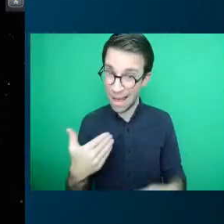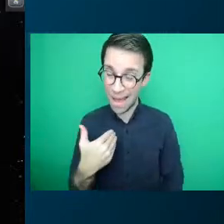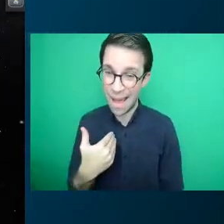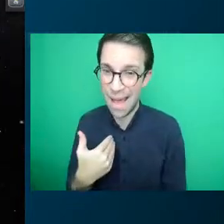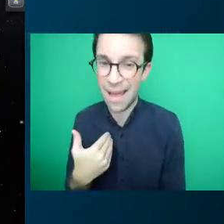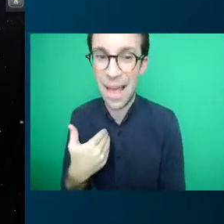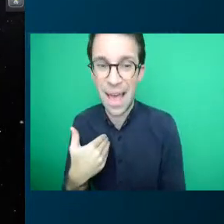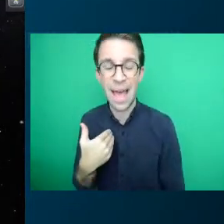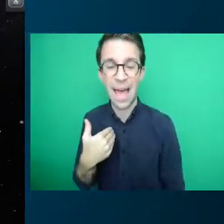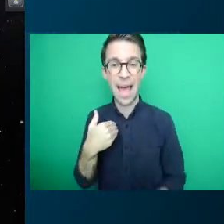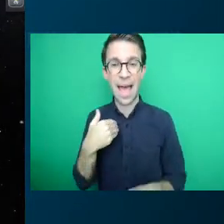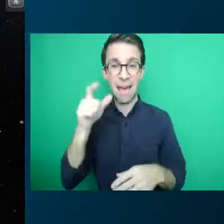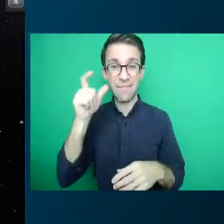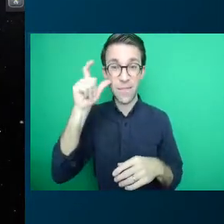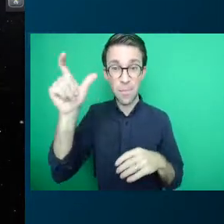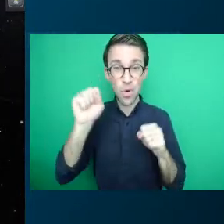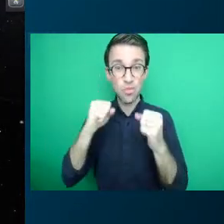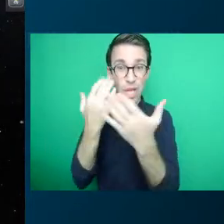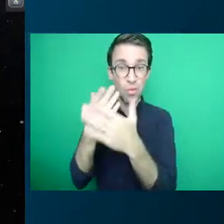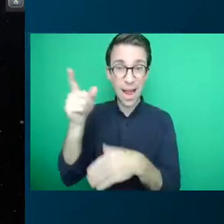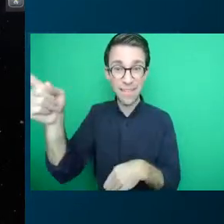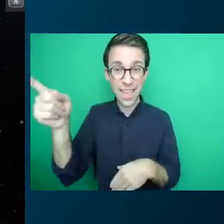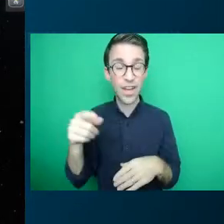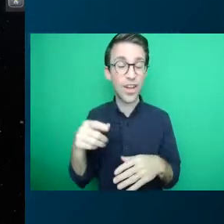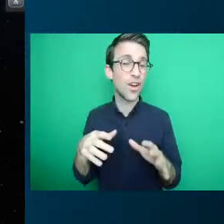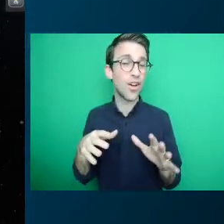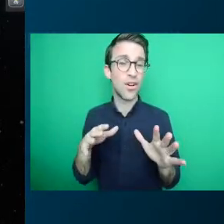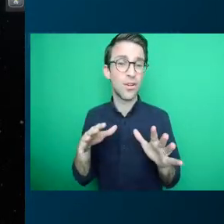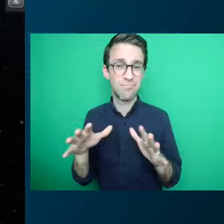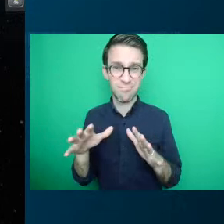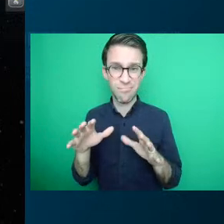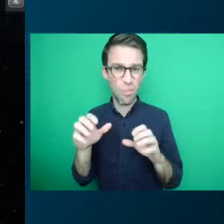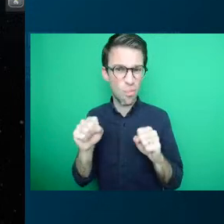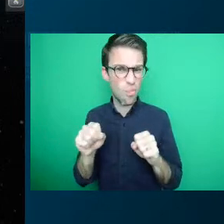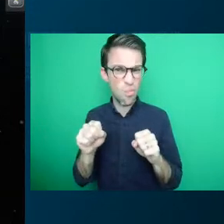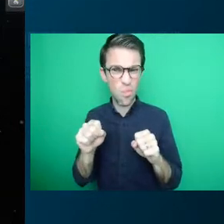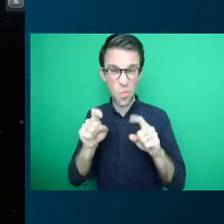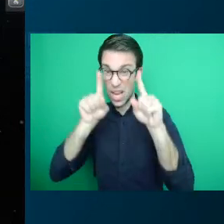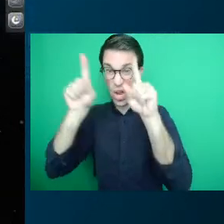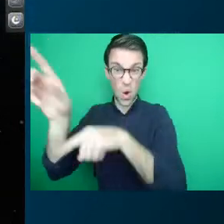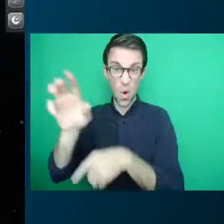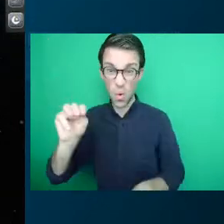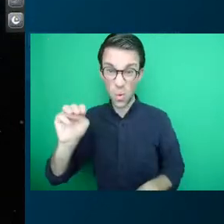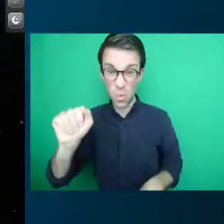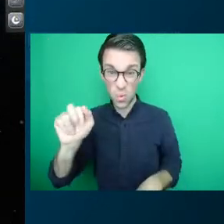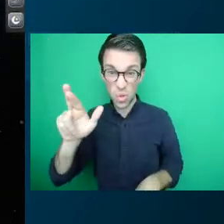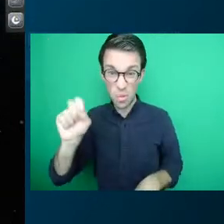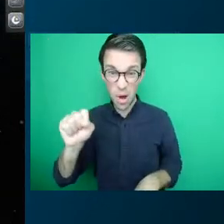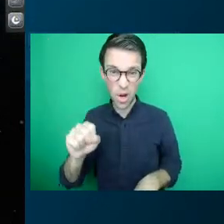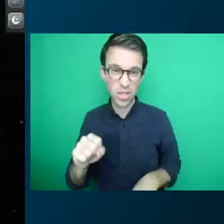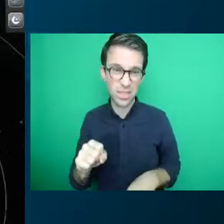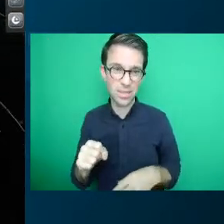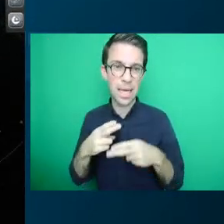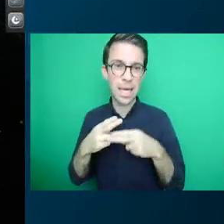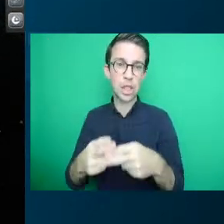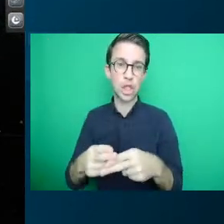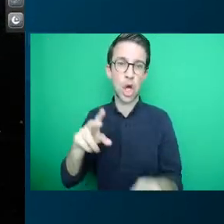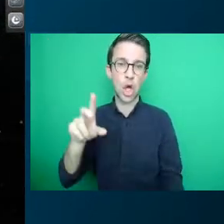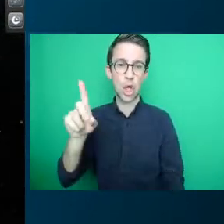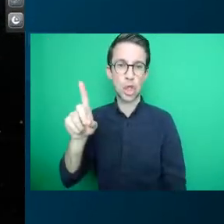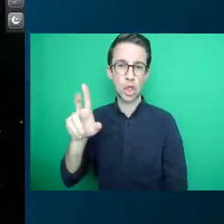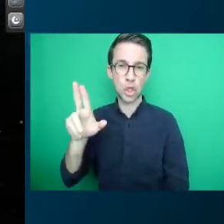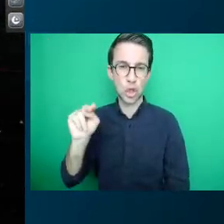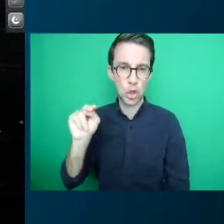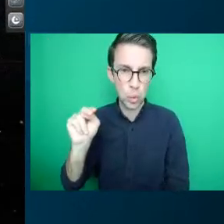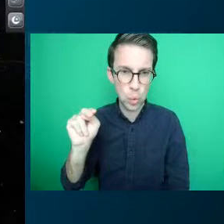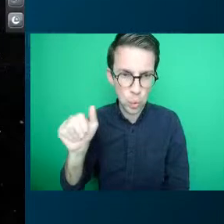here. There's a little captured asteroid thing. We can actually go all the way out to Mars. It's called Duna in the game. So